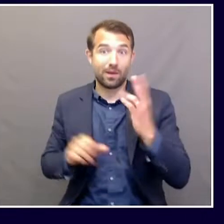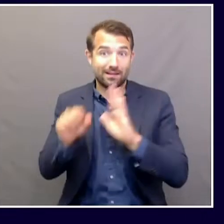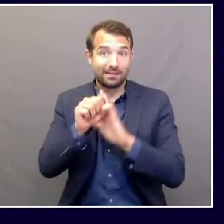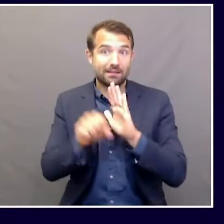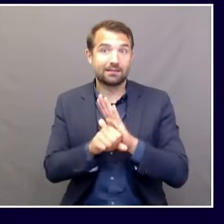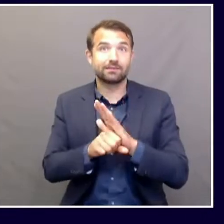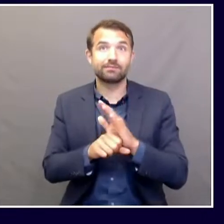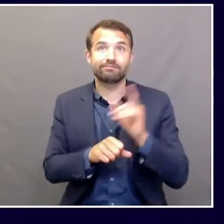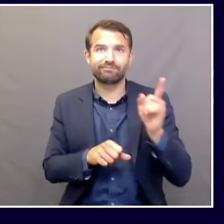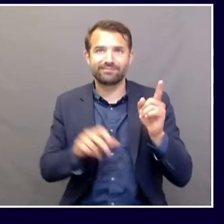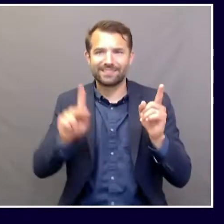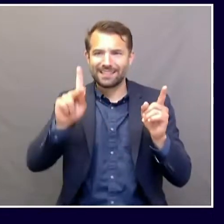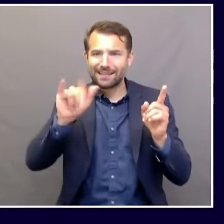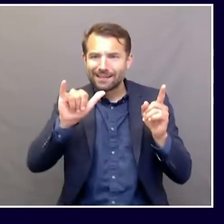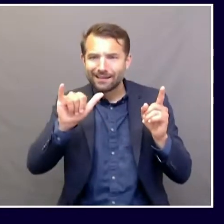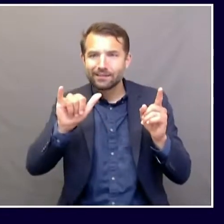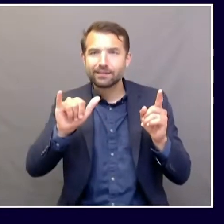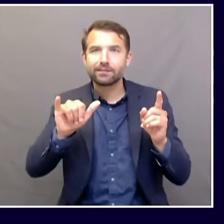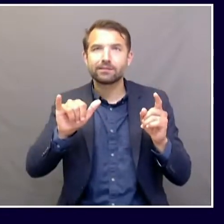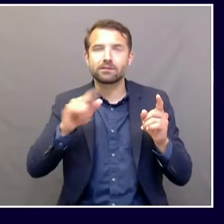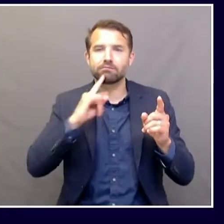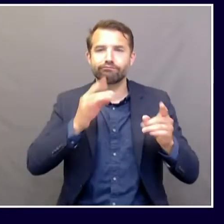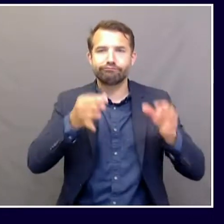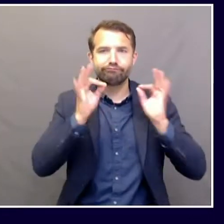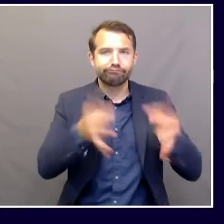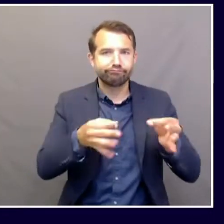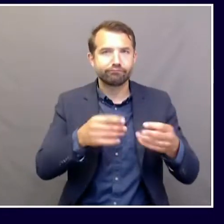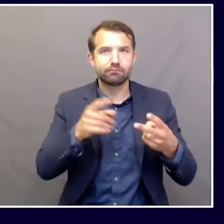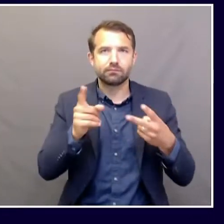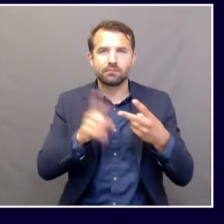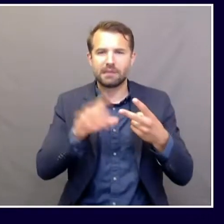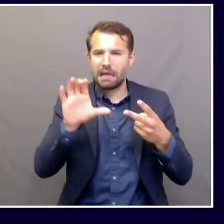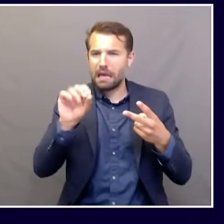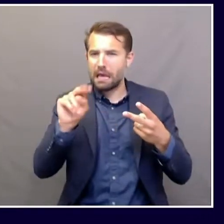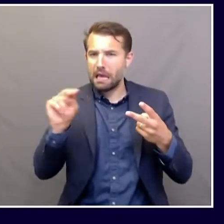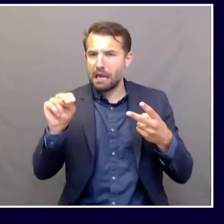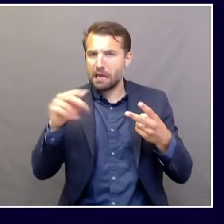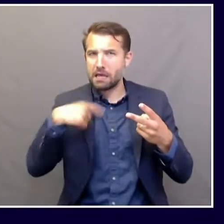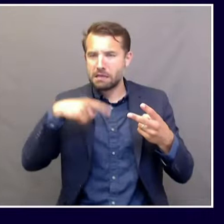I'm sure on the Kentucky one, they have published in the CDC's